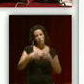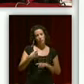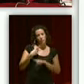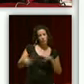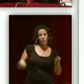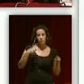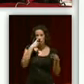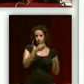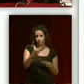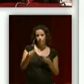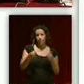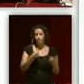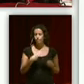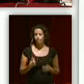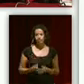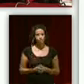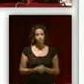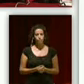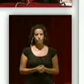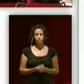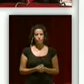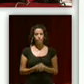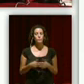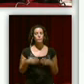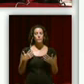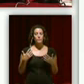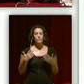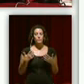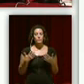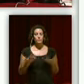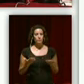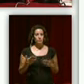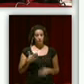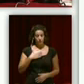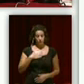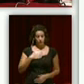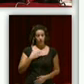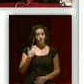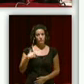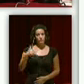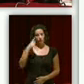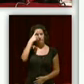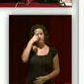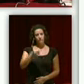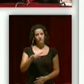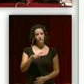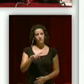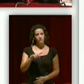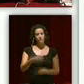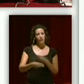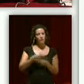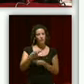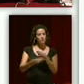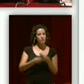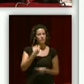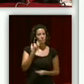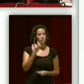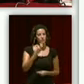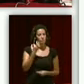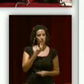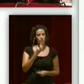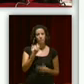different wordings, and it is not intuitive at all. And once we discovered the